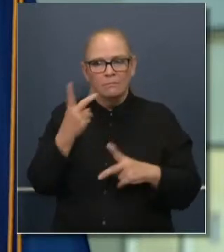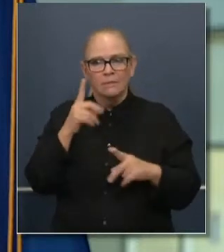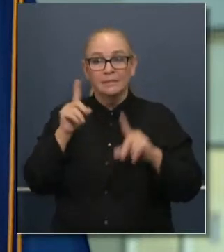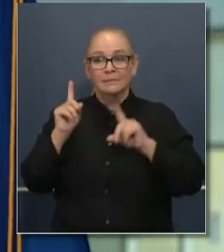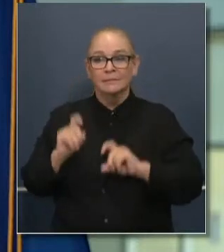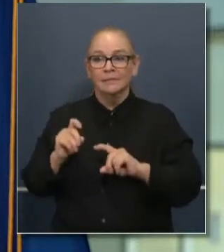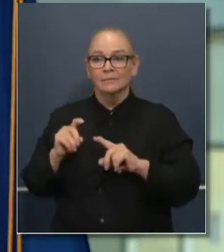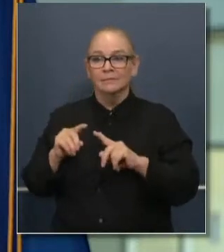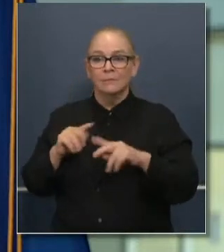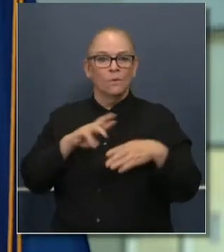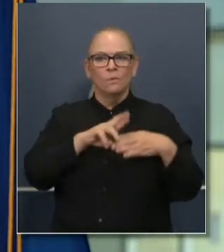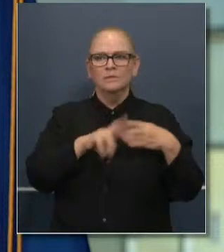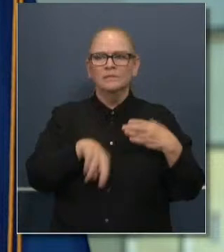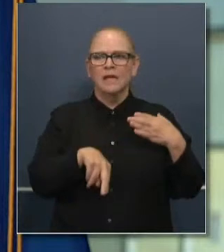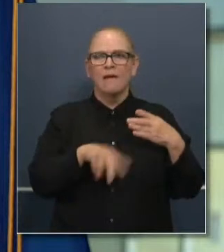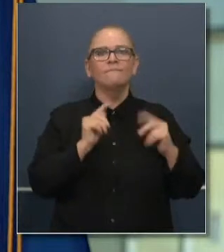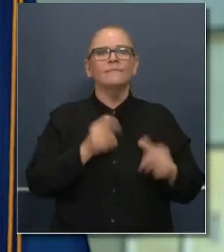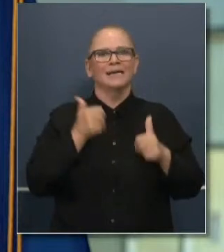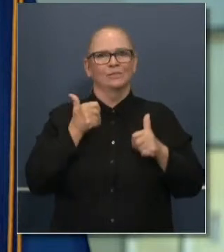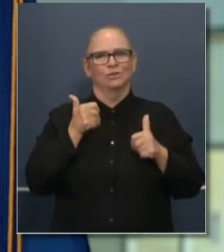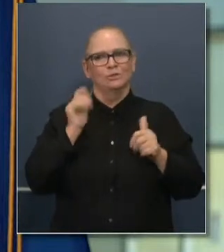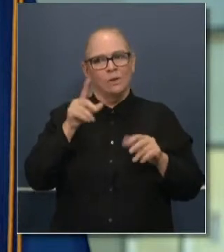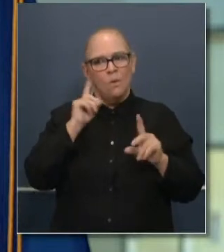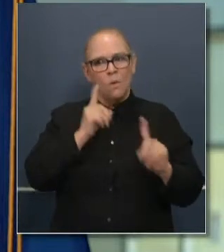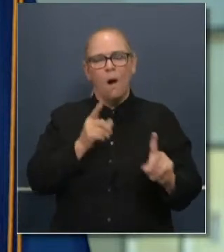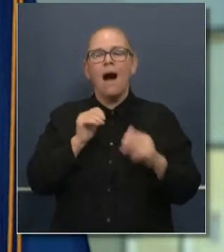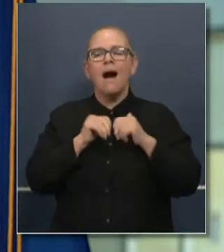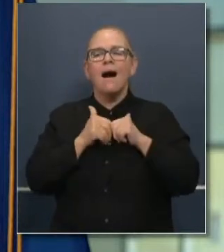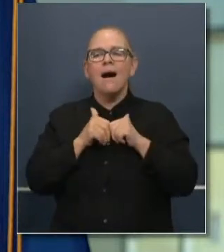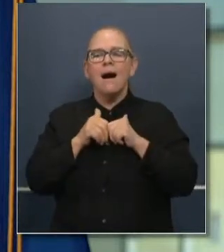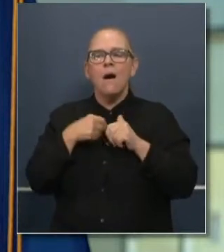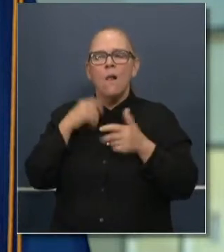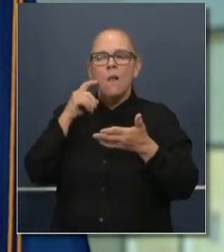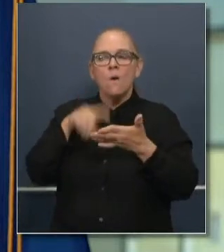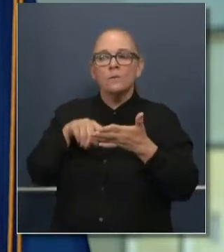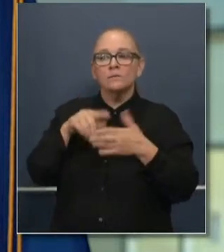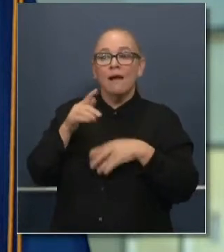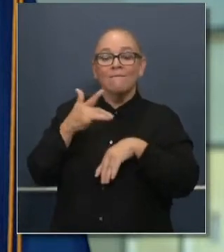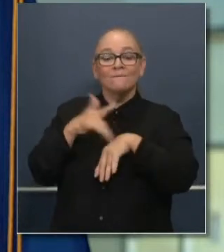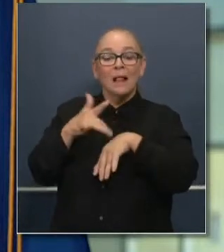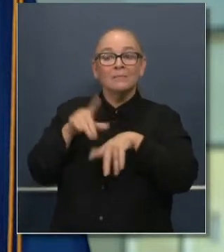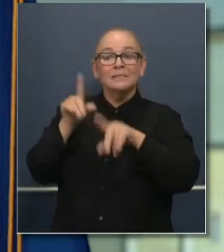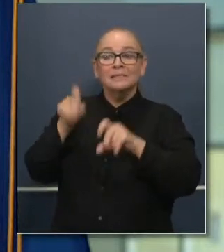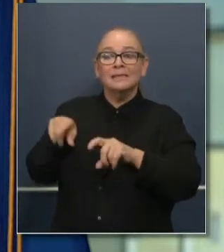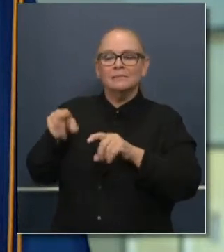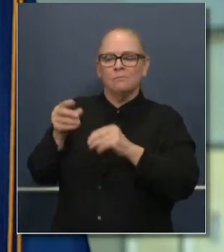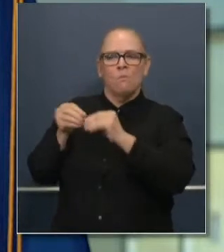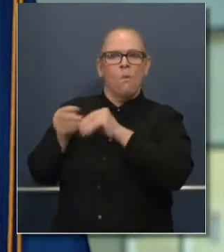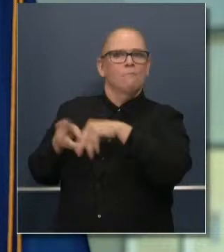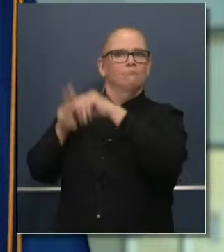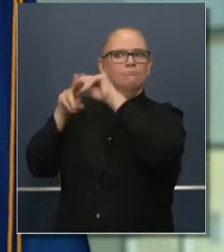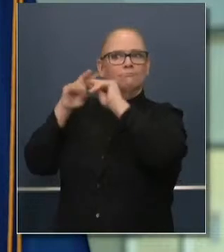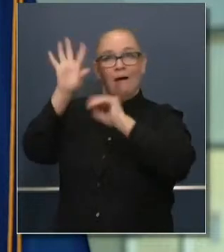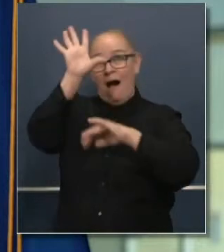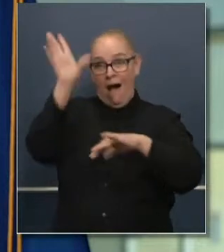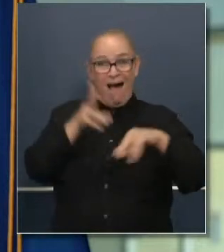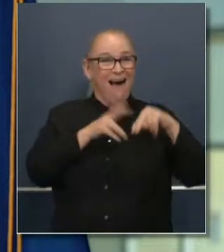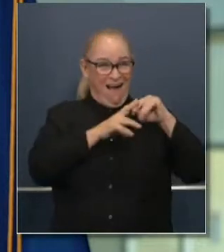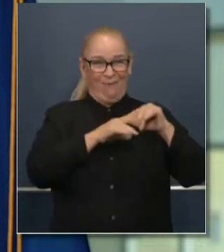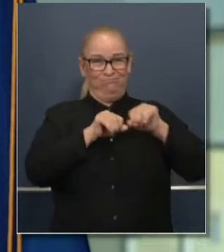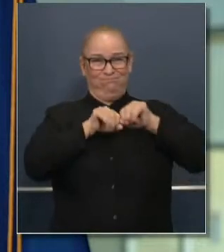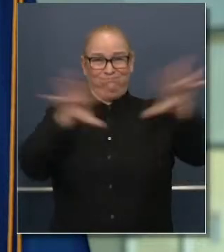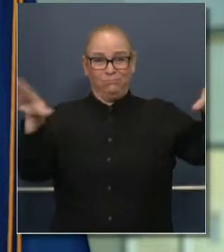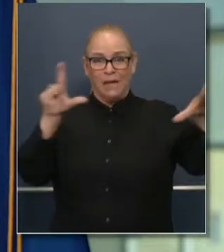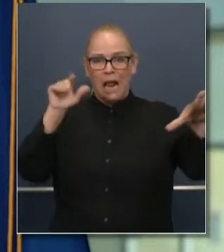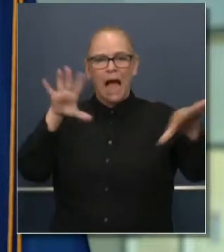as a result of widespread testing across the nation. Those big national labs were seeing their turnaround times